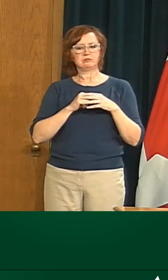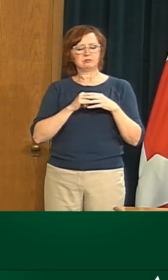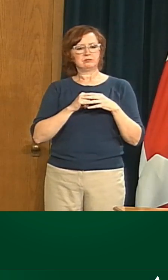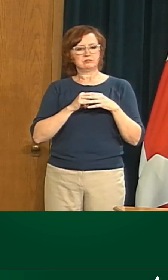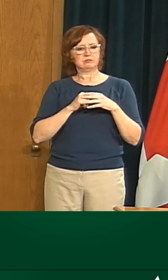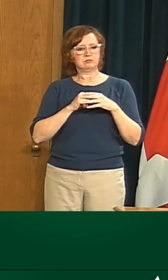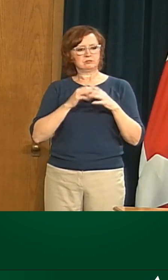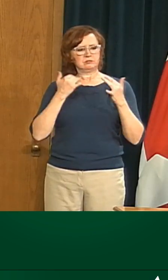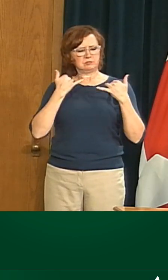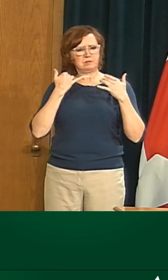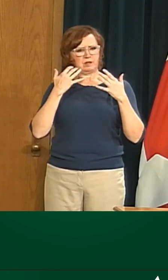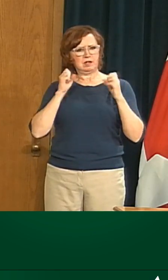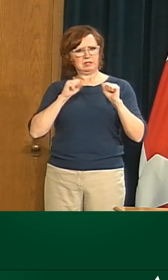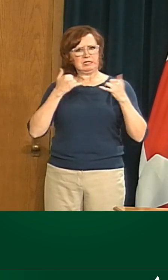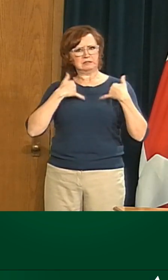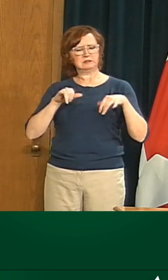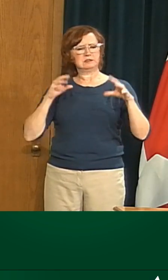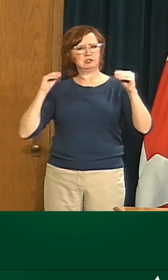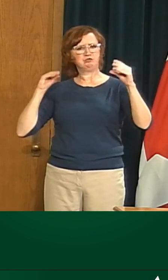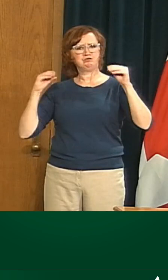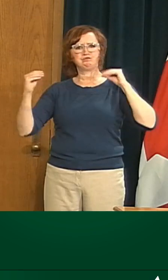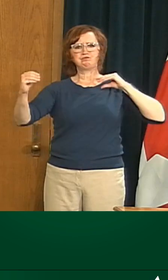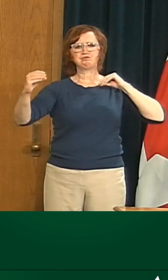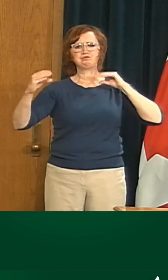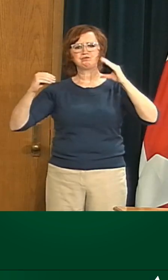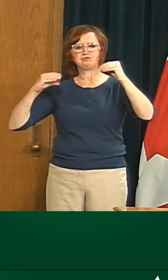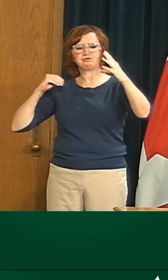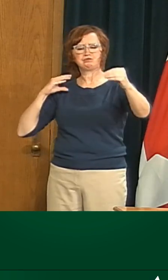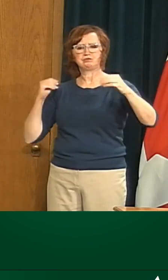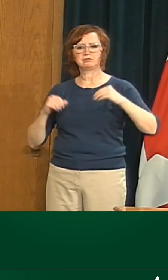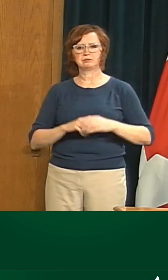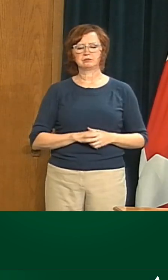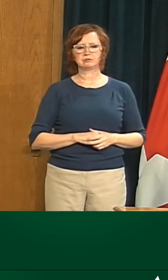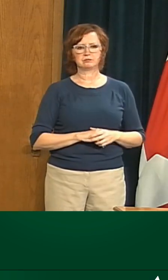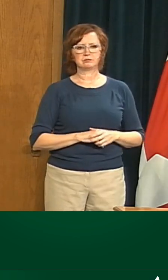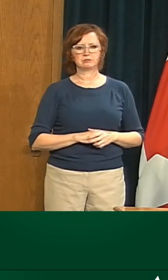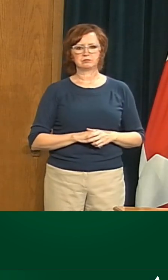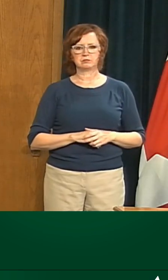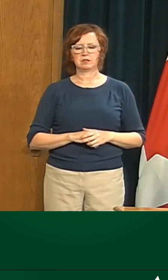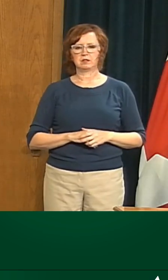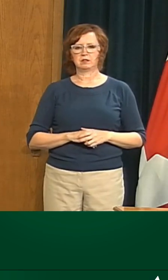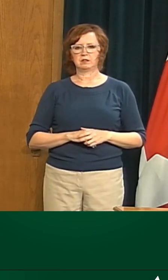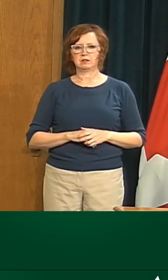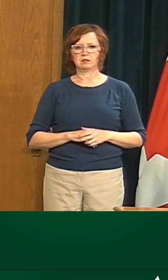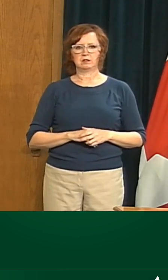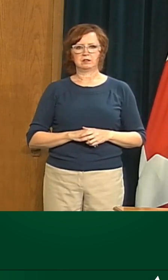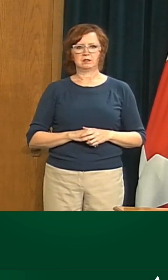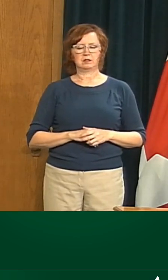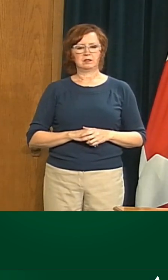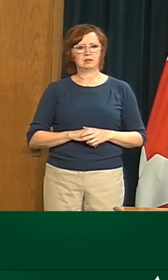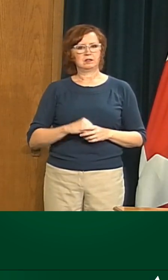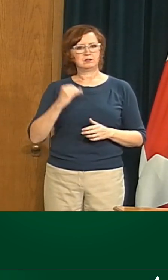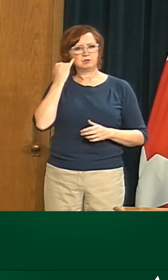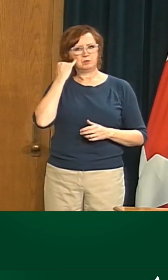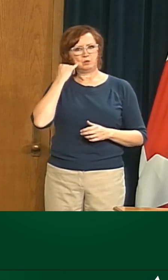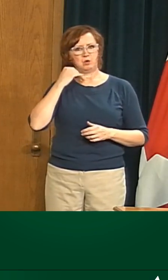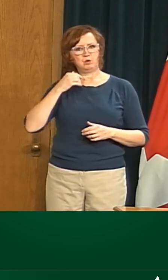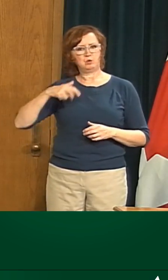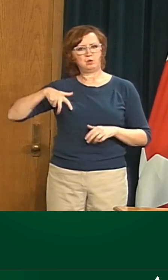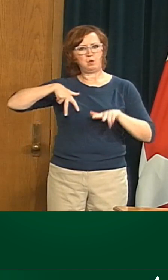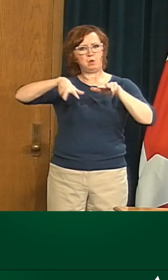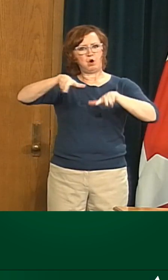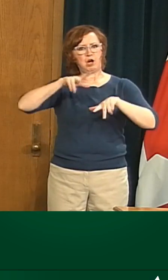meters apart and have a bit of a chat. If you have pets with you or kids, you don't want them interacting too much